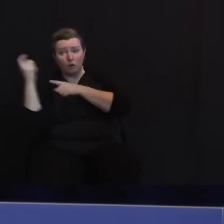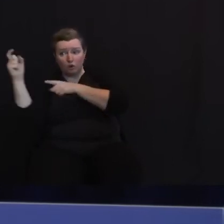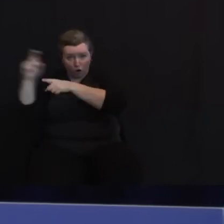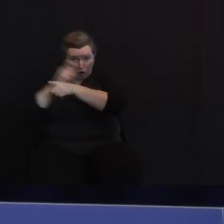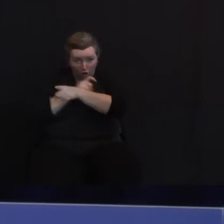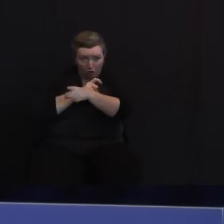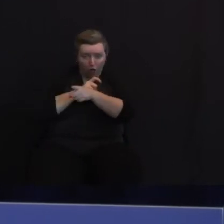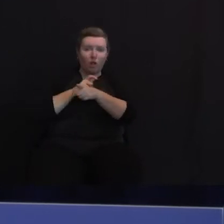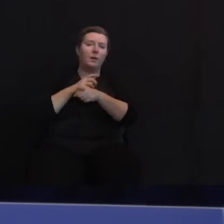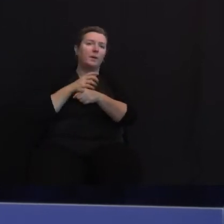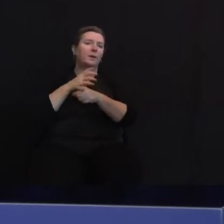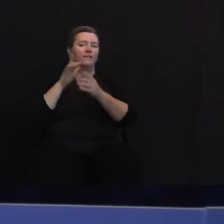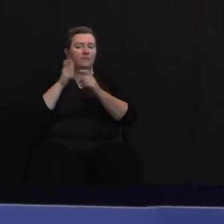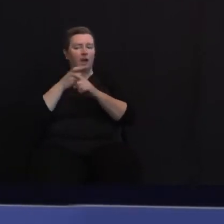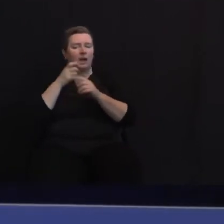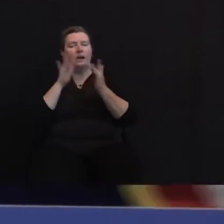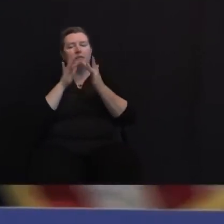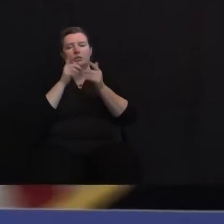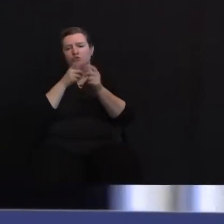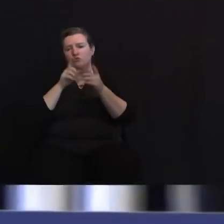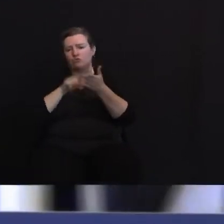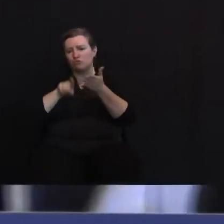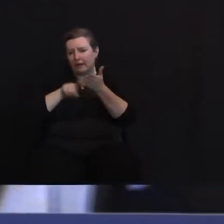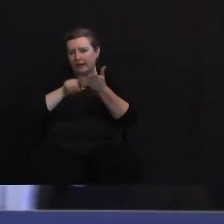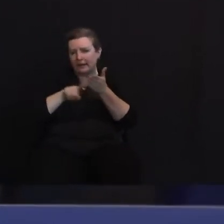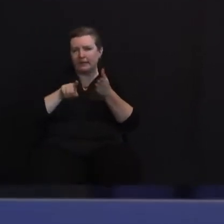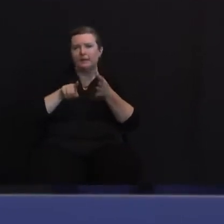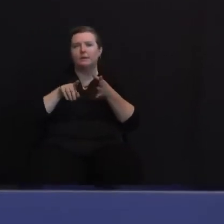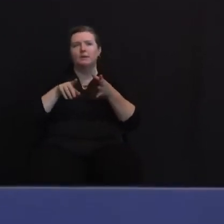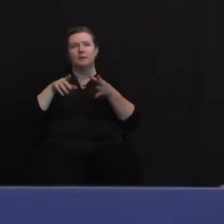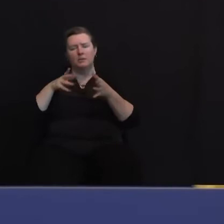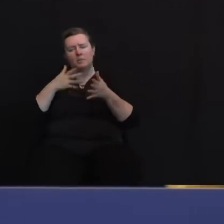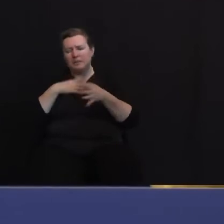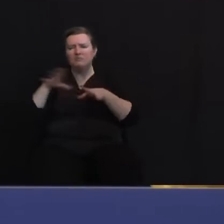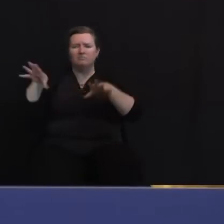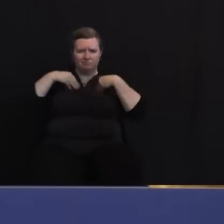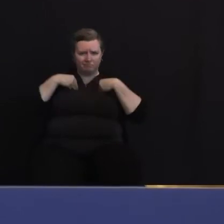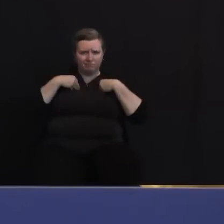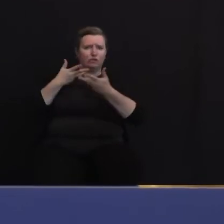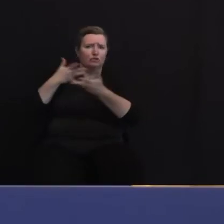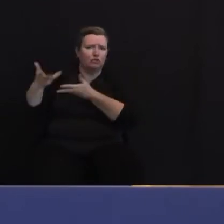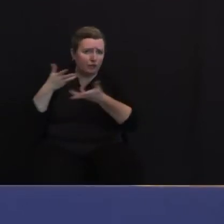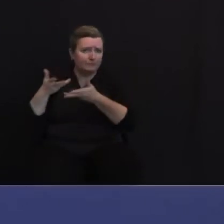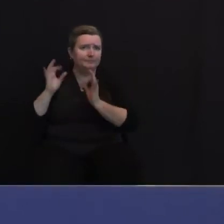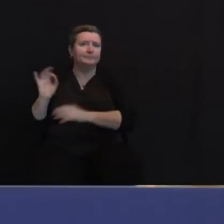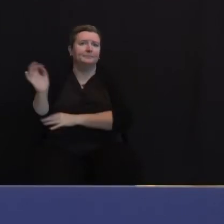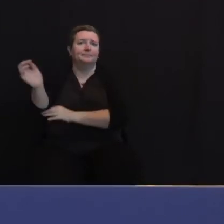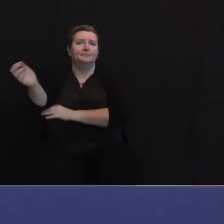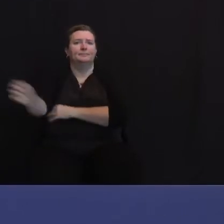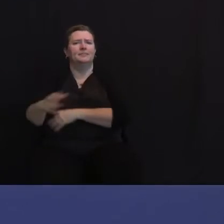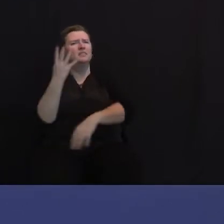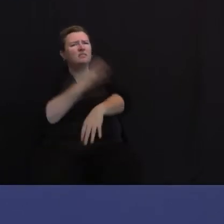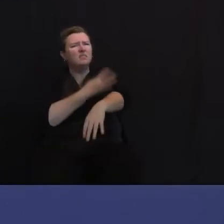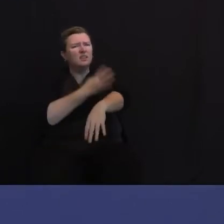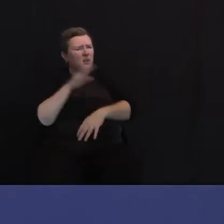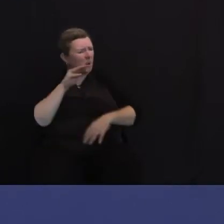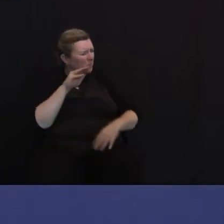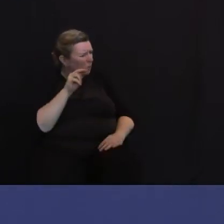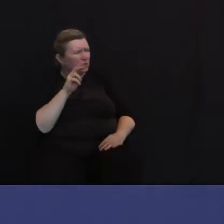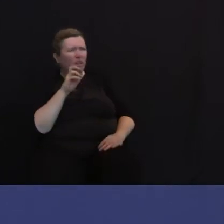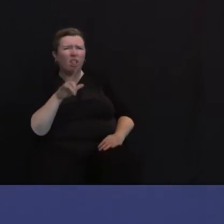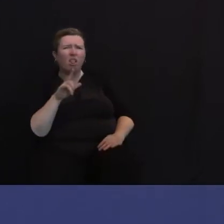NJ app. Judy, thank you for everything. The monoclonal antibody point is a big one. The federal